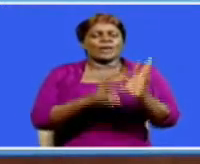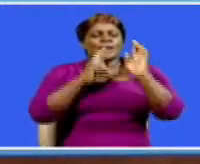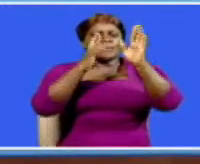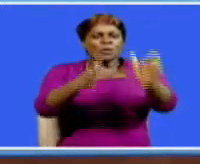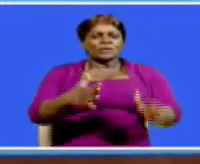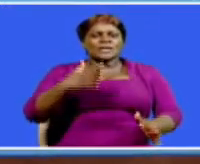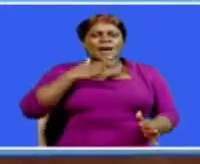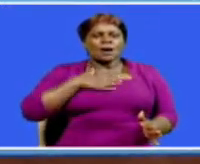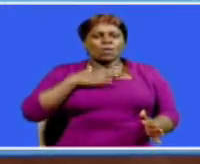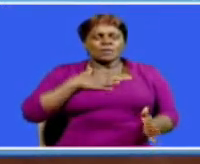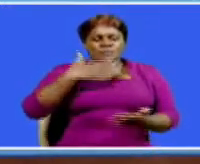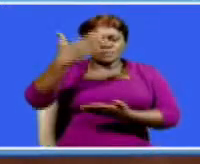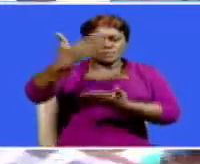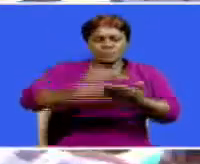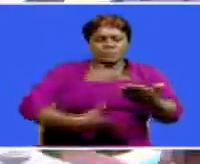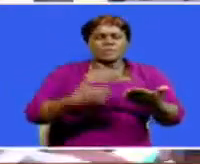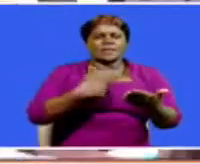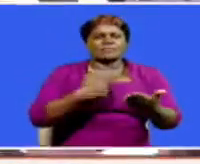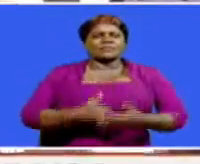Tairu with our report.